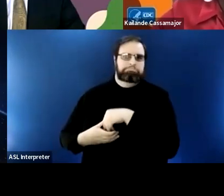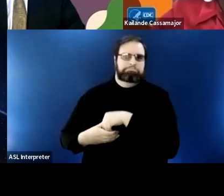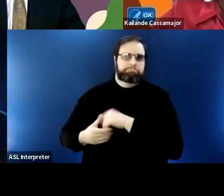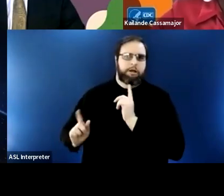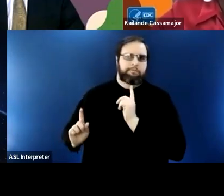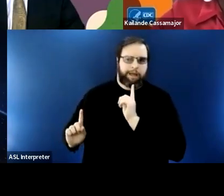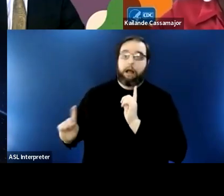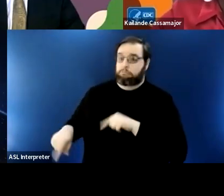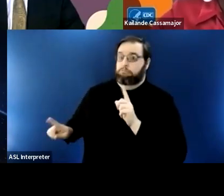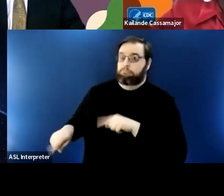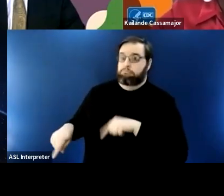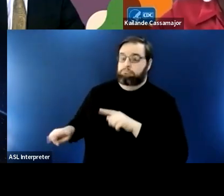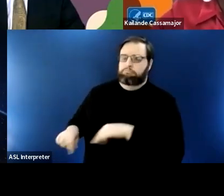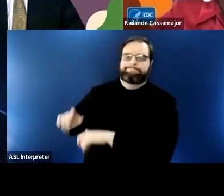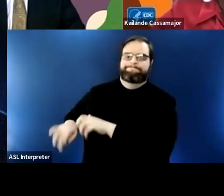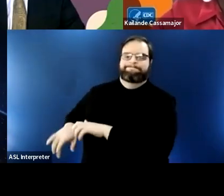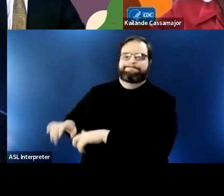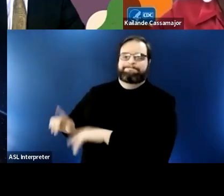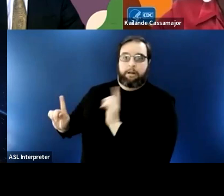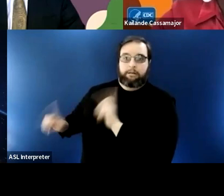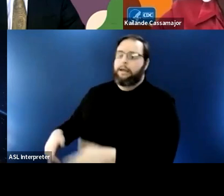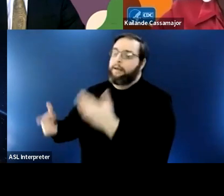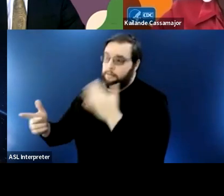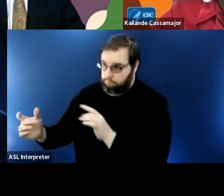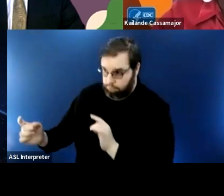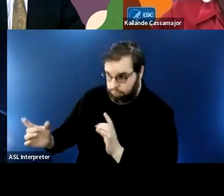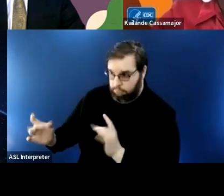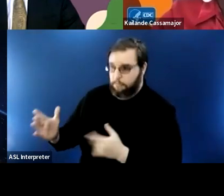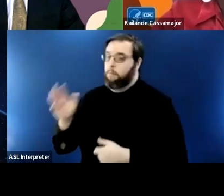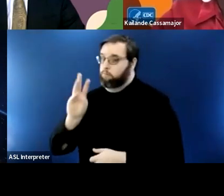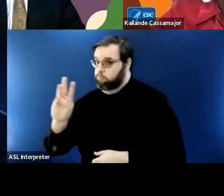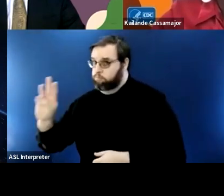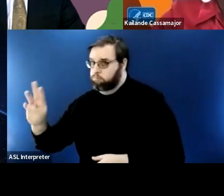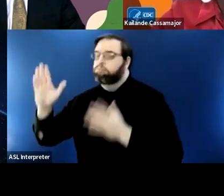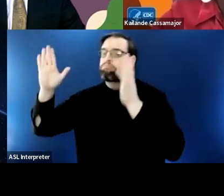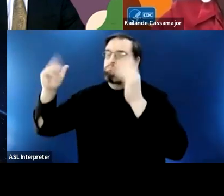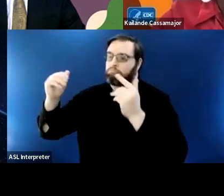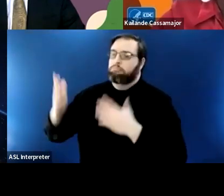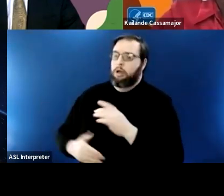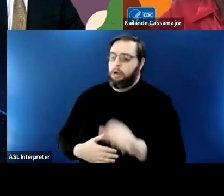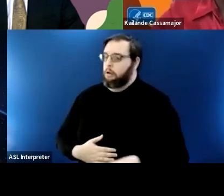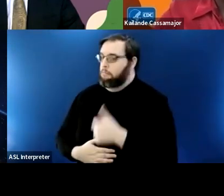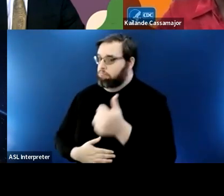some of those. We'll type the answers in. Thank you for your feedback about the website. We do hope others will go and visit them. There's a